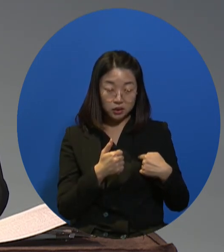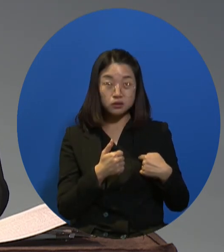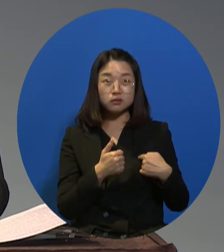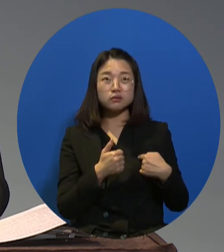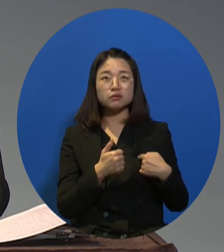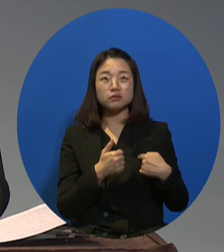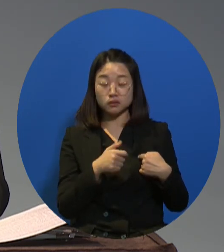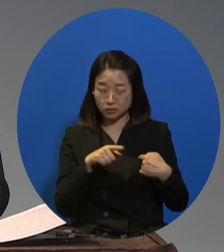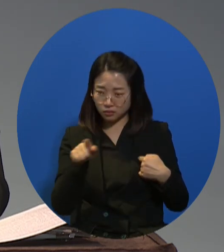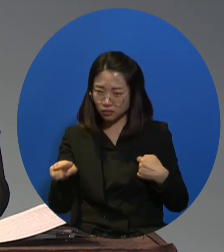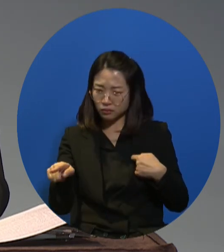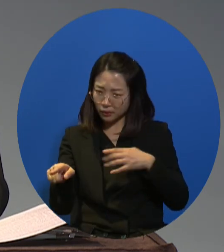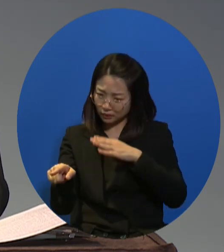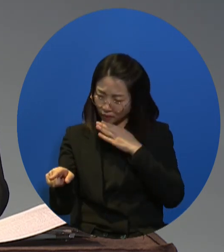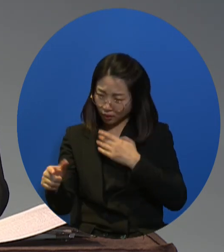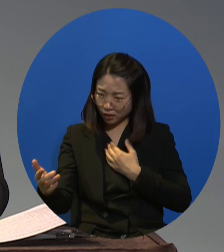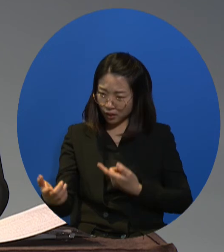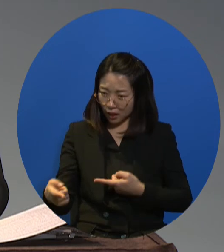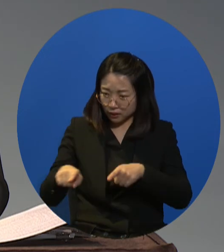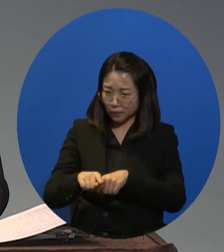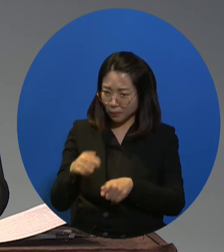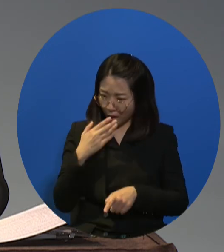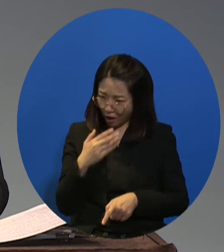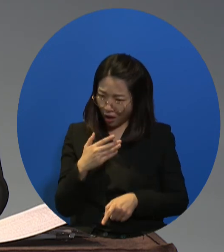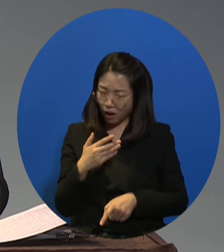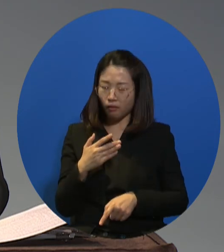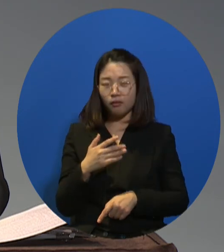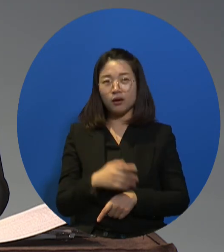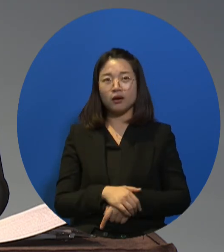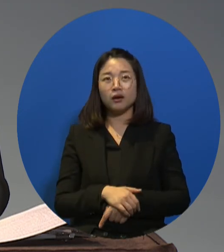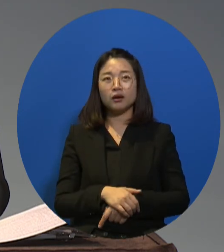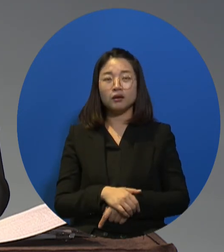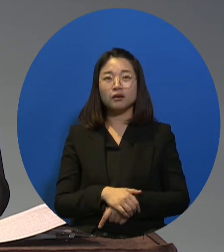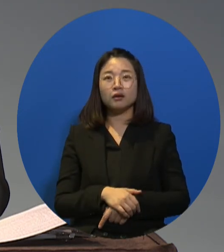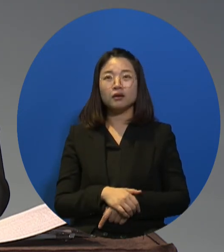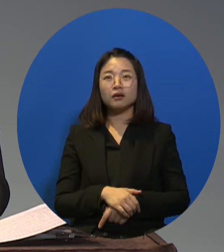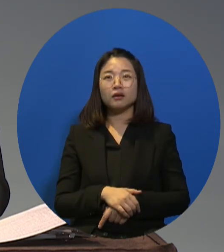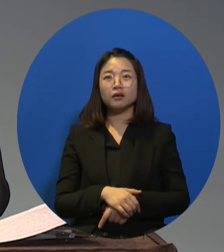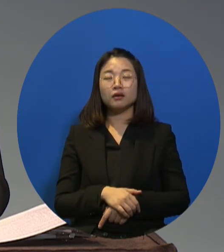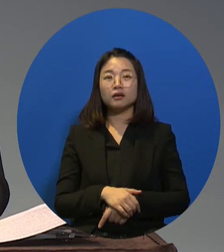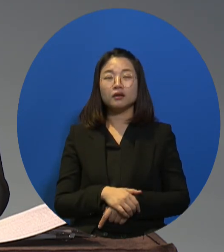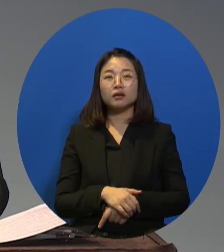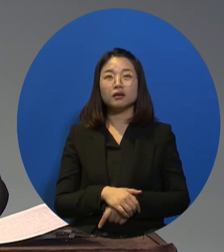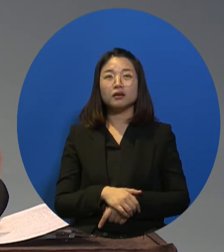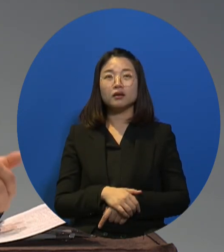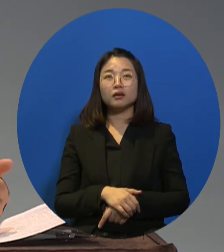so, there was a separate body set up to oversee the operations of the ASEM Center.